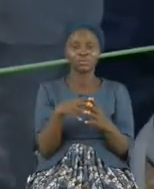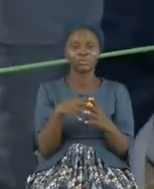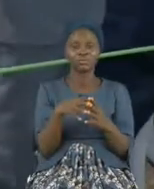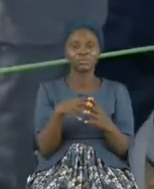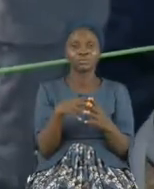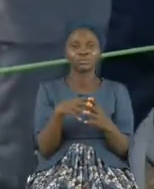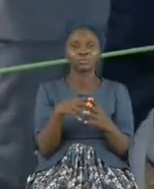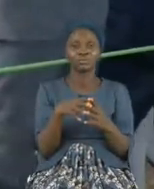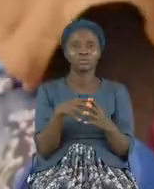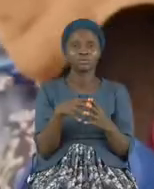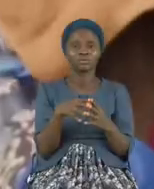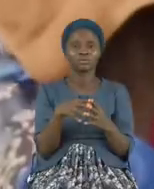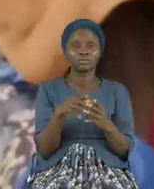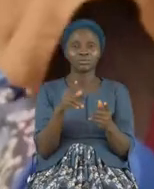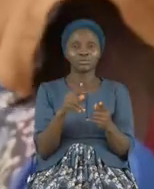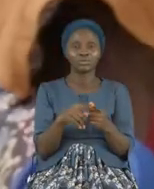to sin,